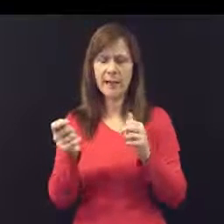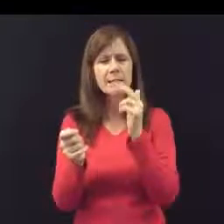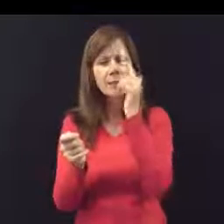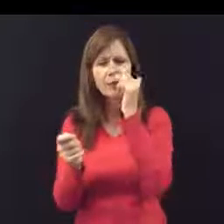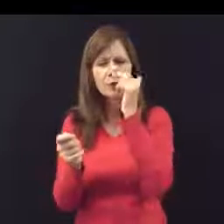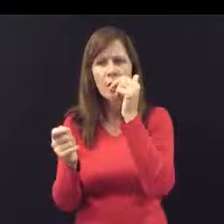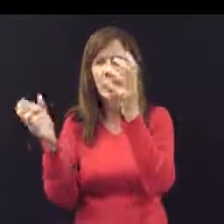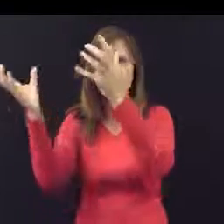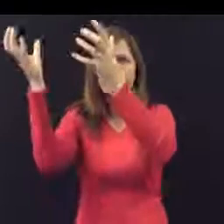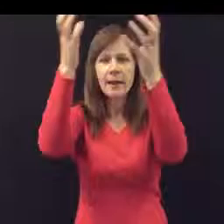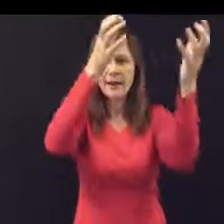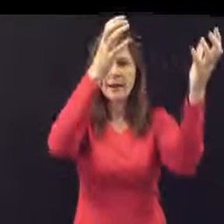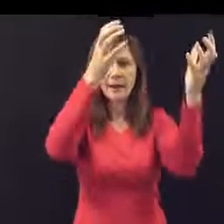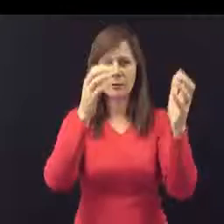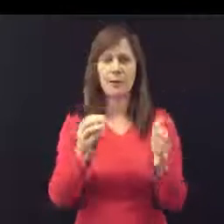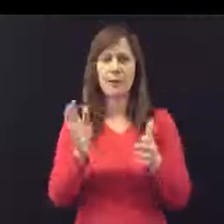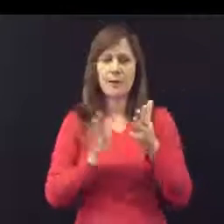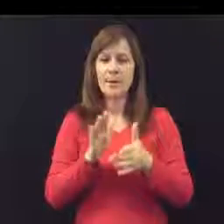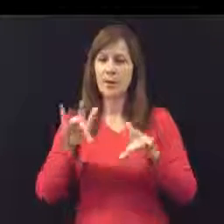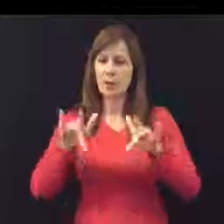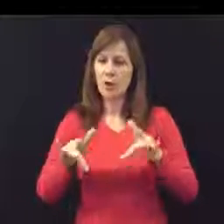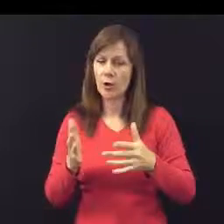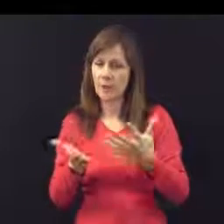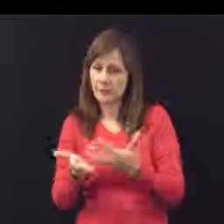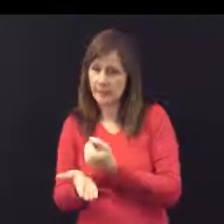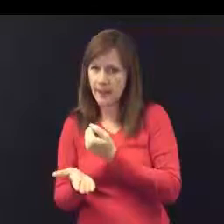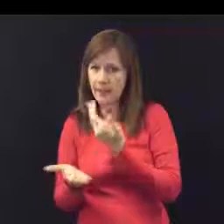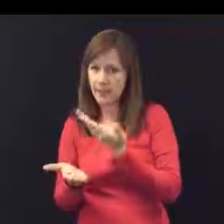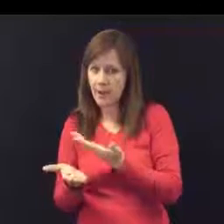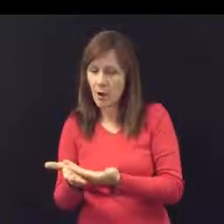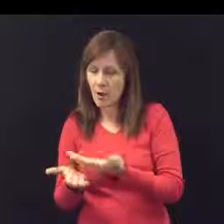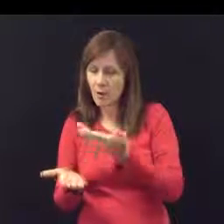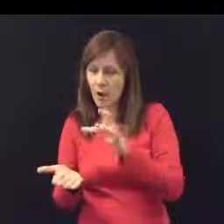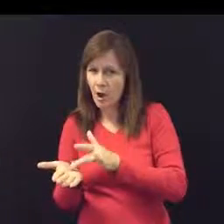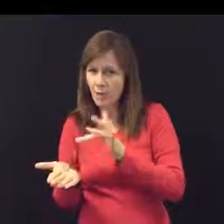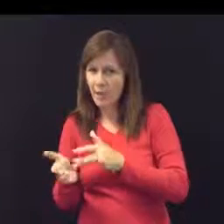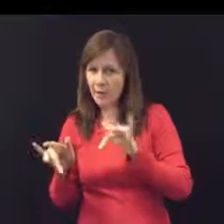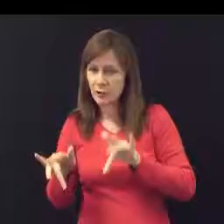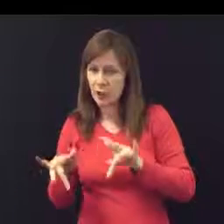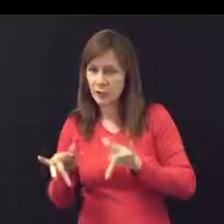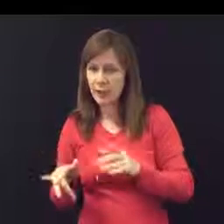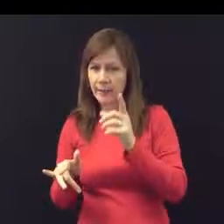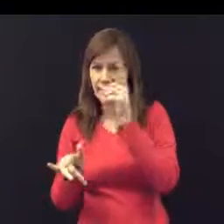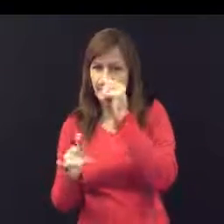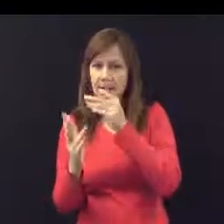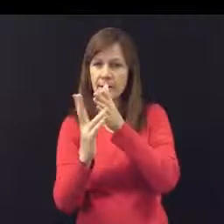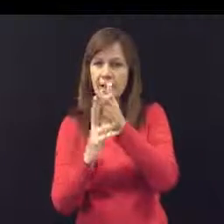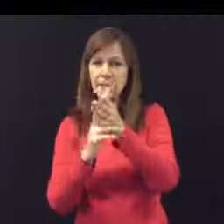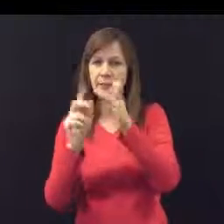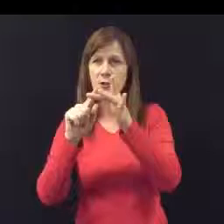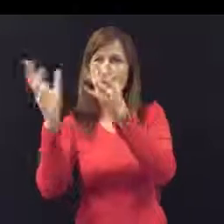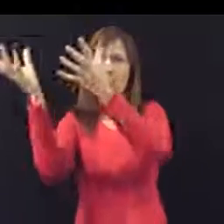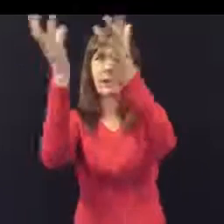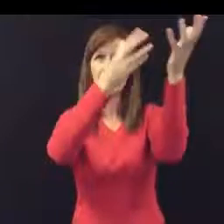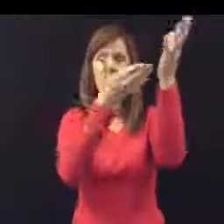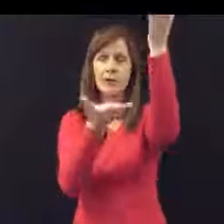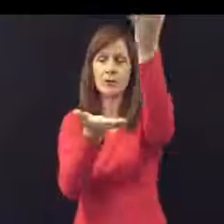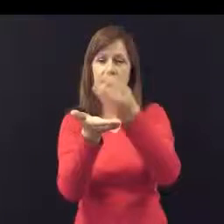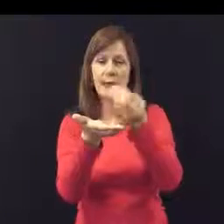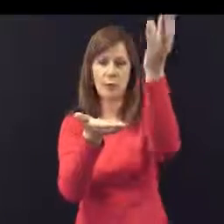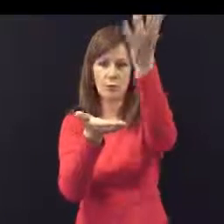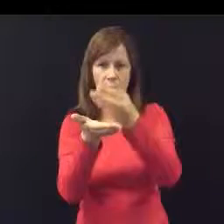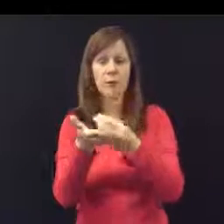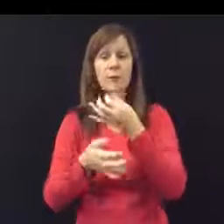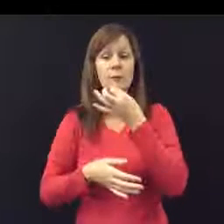If you have enabled Music Match, some of your songs will have a cloud icon next to them. This icon indicates that the song is not on your iPad